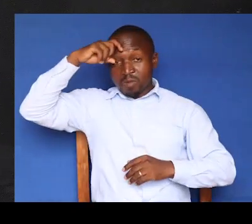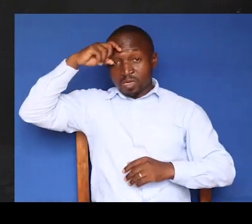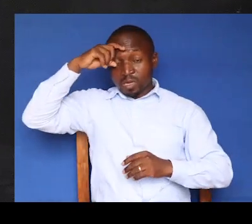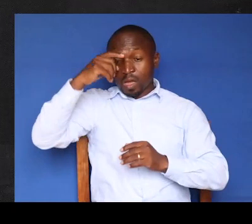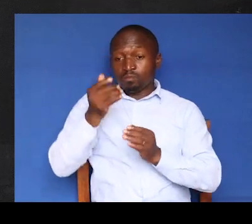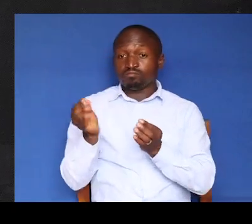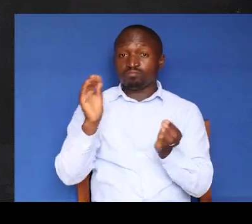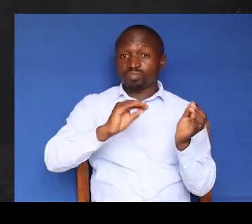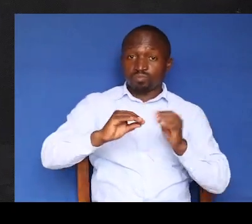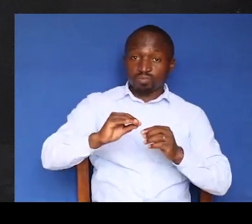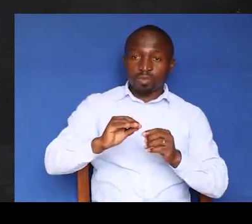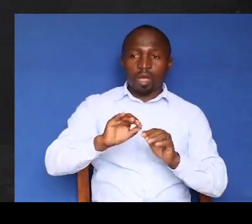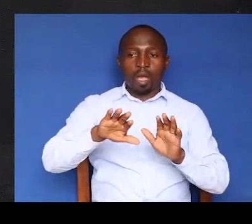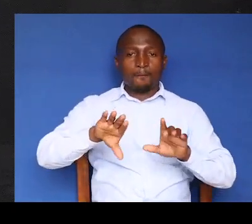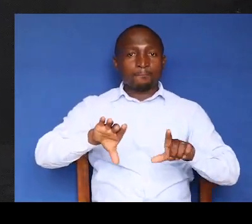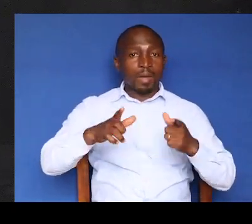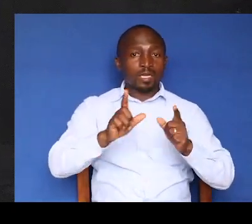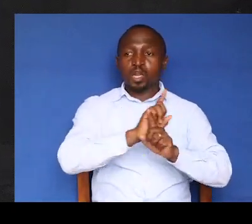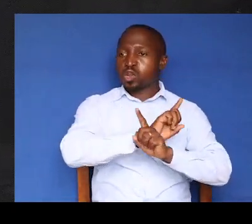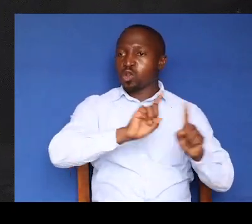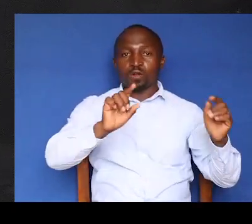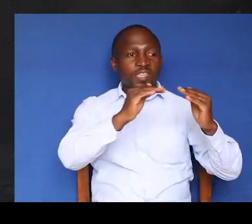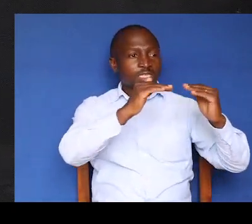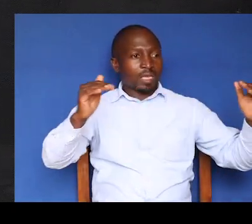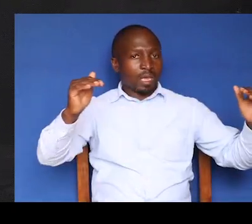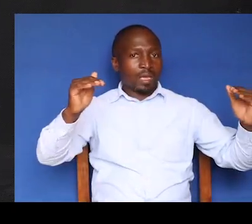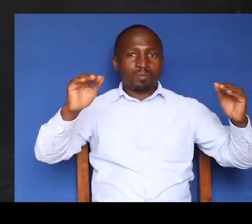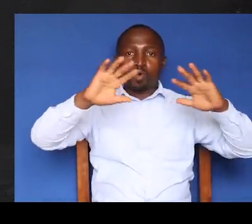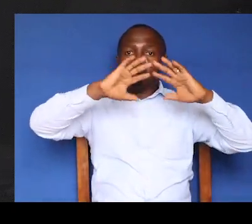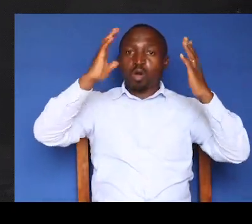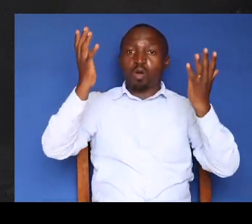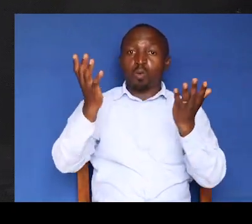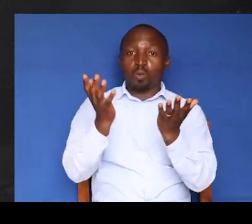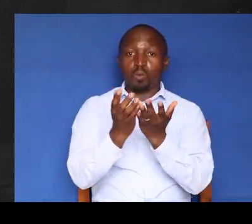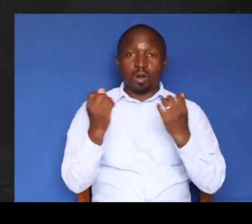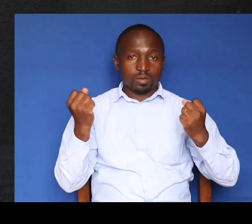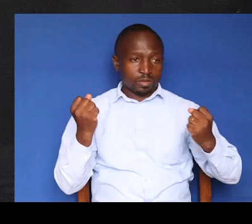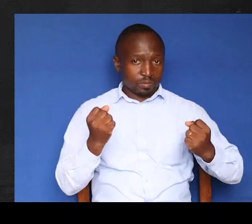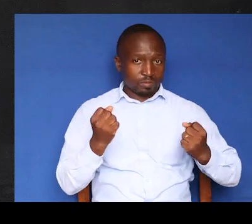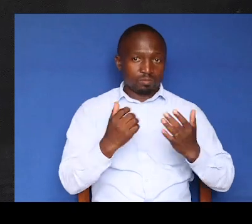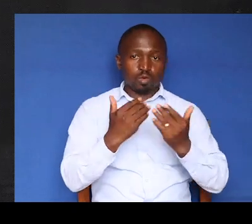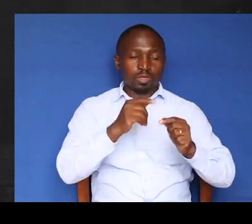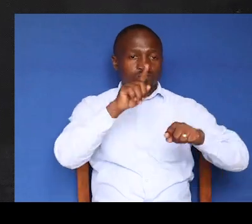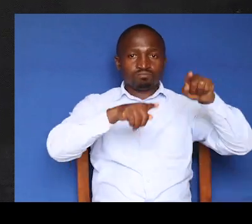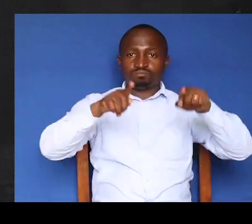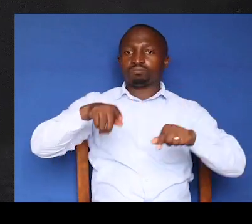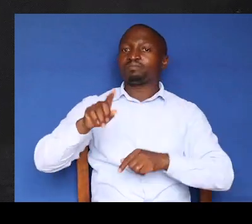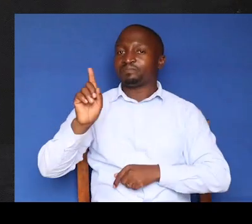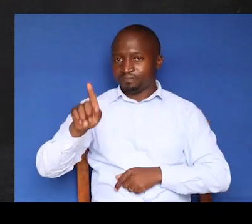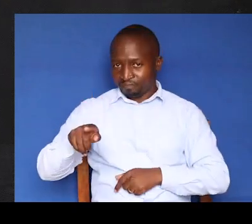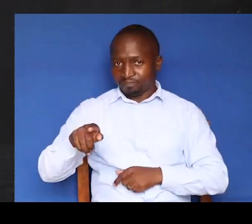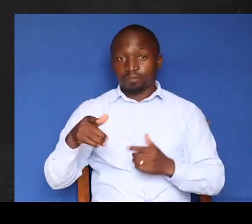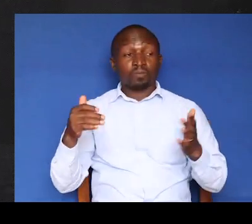same to all areas around the world because of its remarkable variation. So class, with